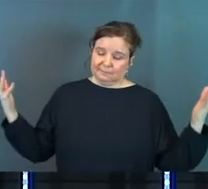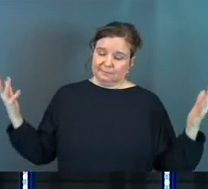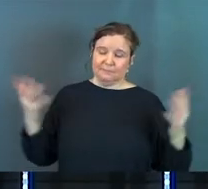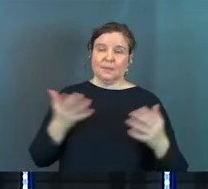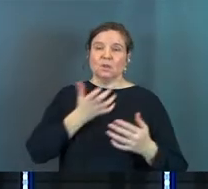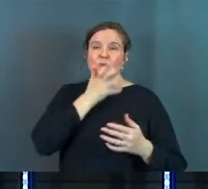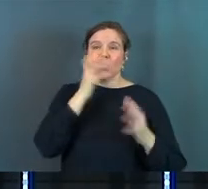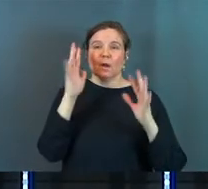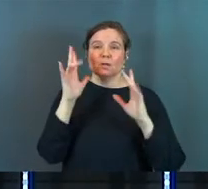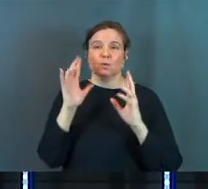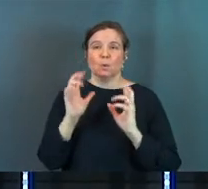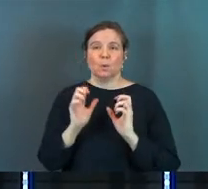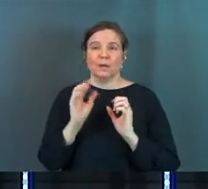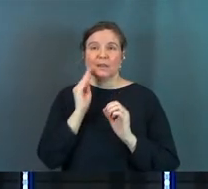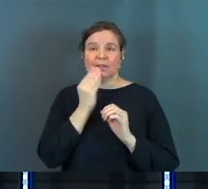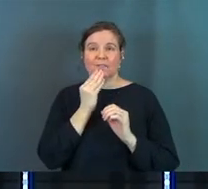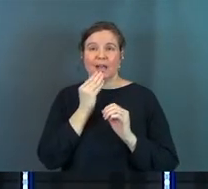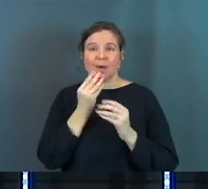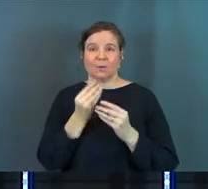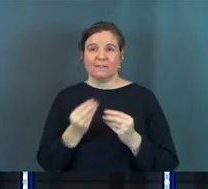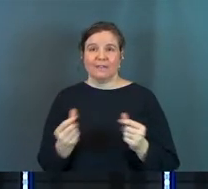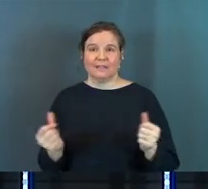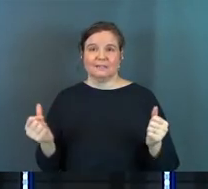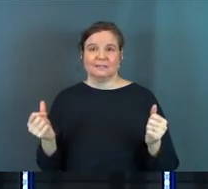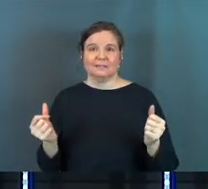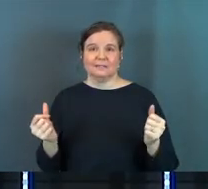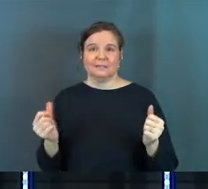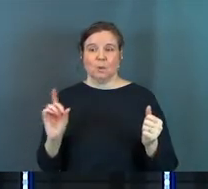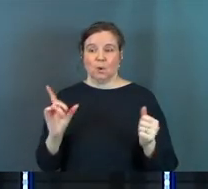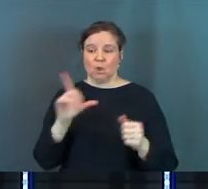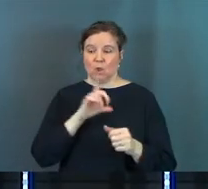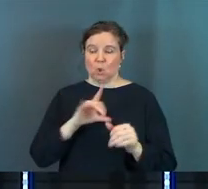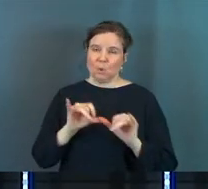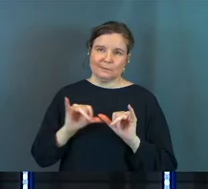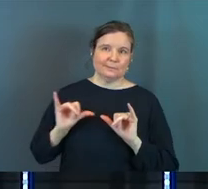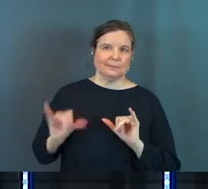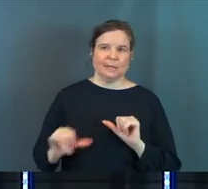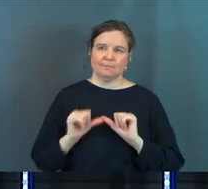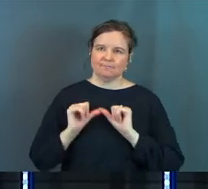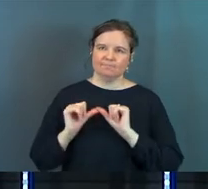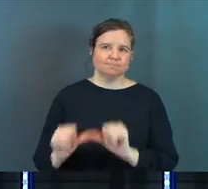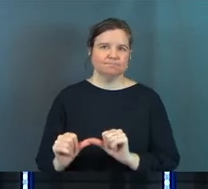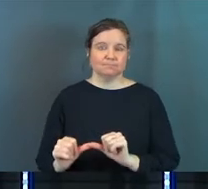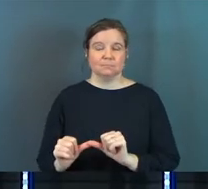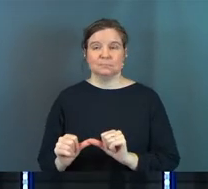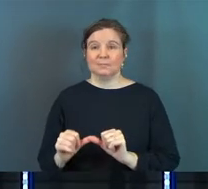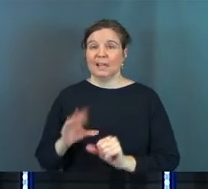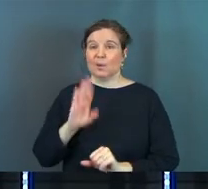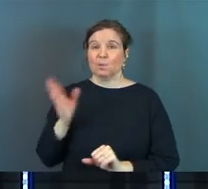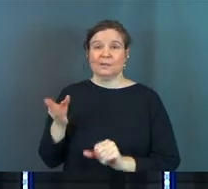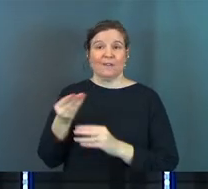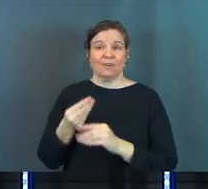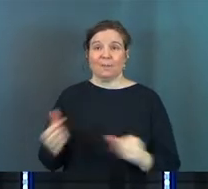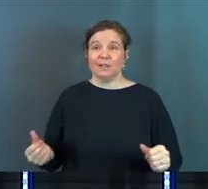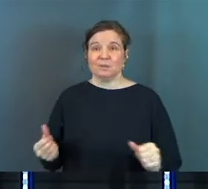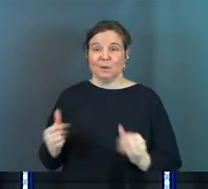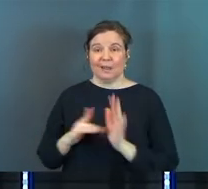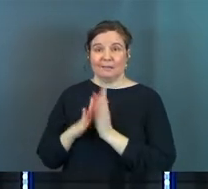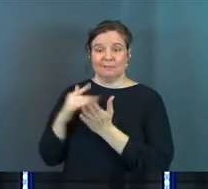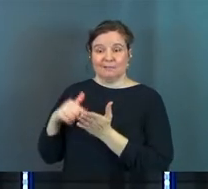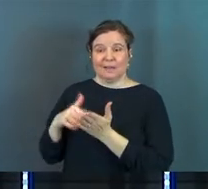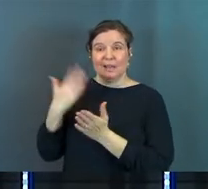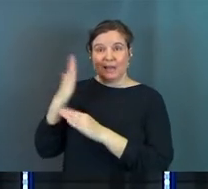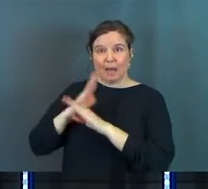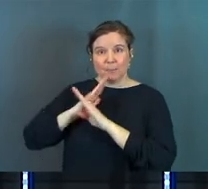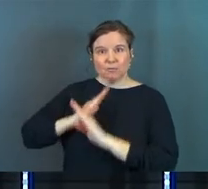Grass withers, flower fades. Word of the Lord stands forever, down through the ages. Jesus says, it'll never pass away.